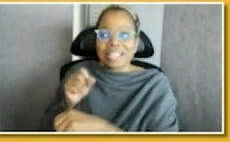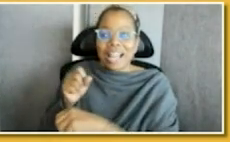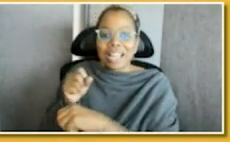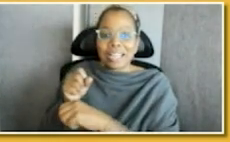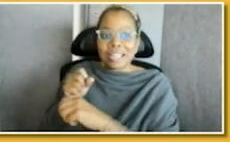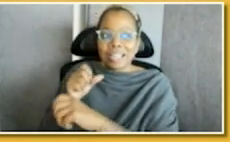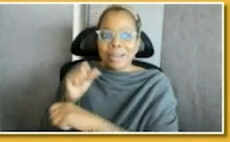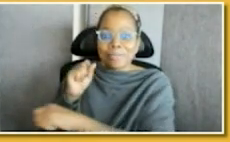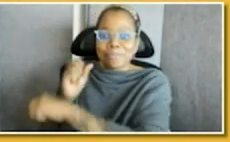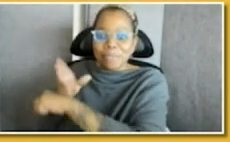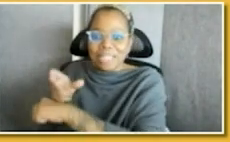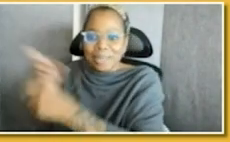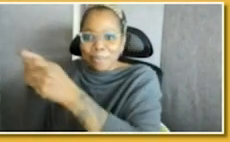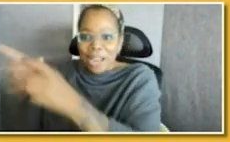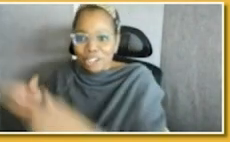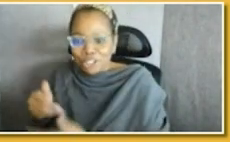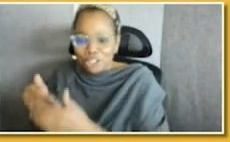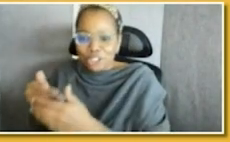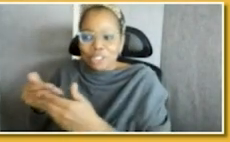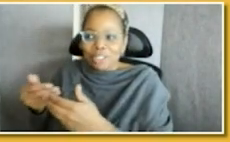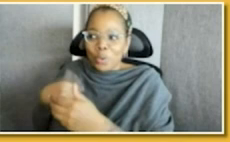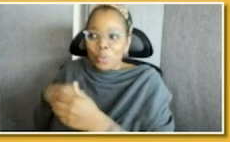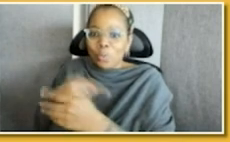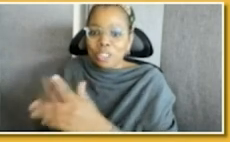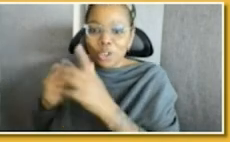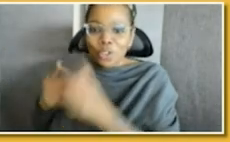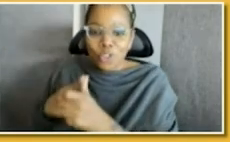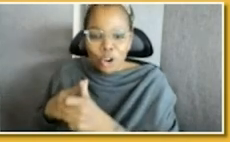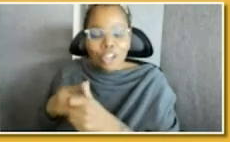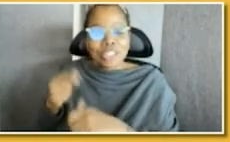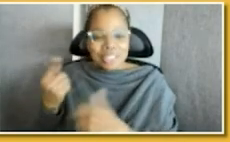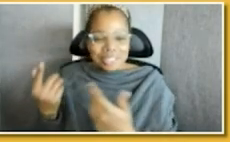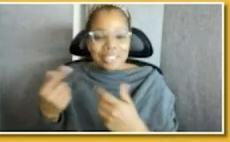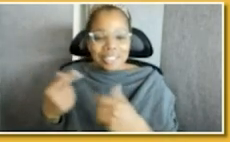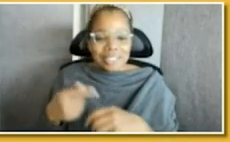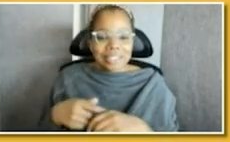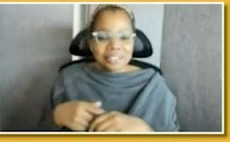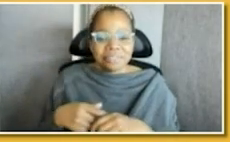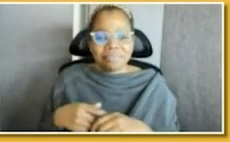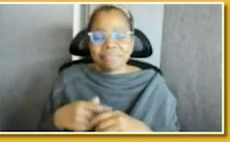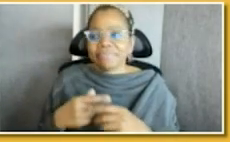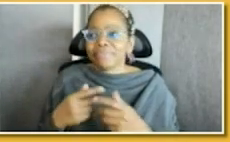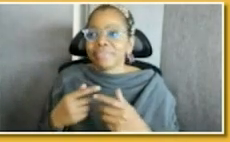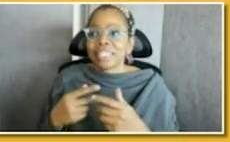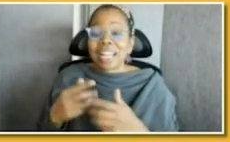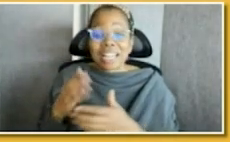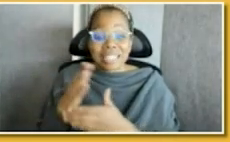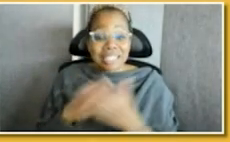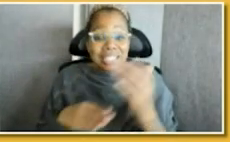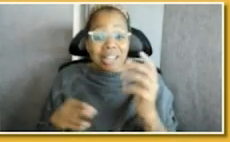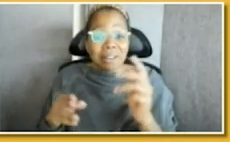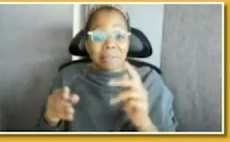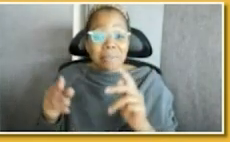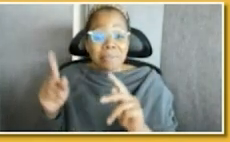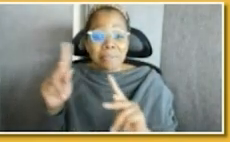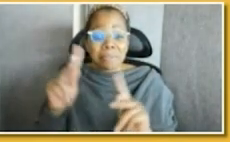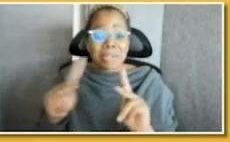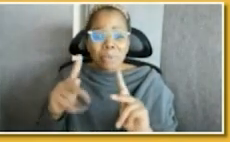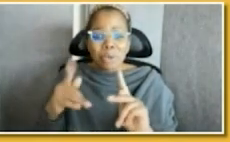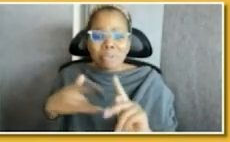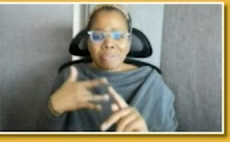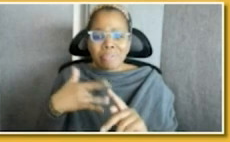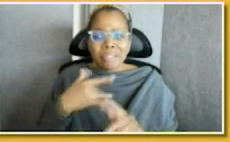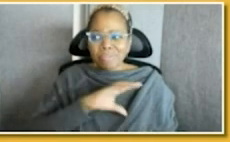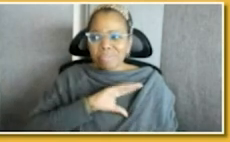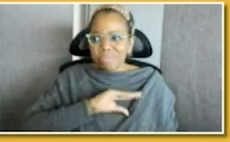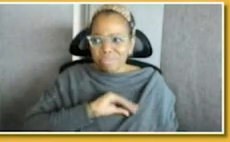and the intimidation that management puts on people drives them, you know, away from trying to have a better life and